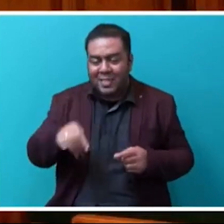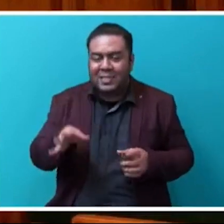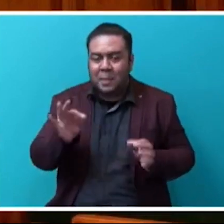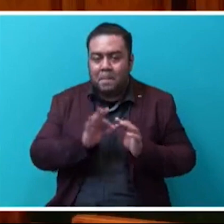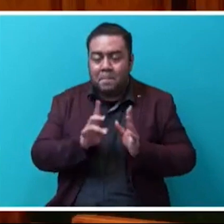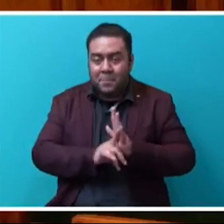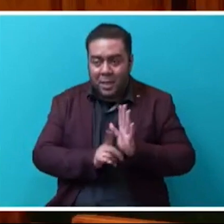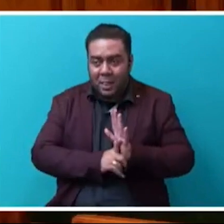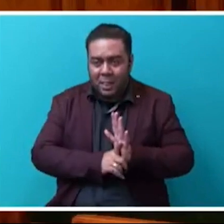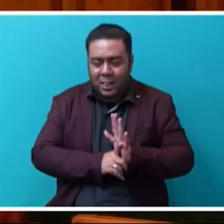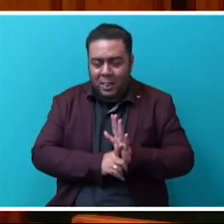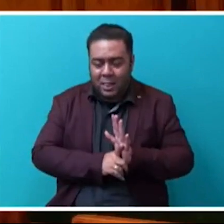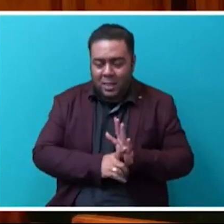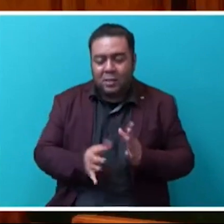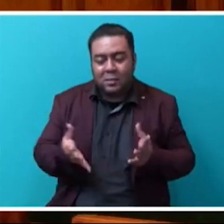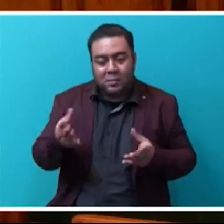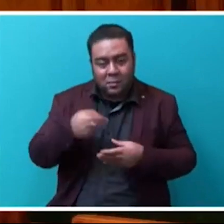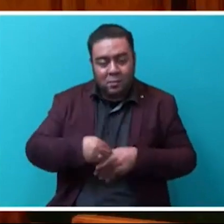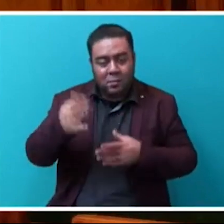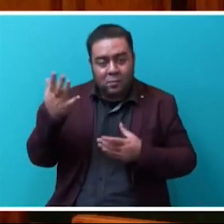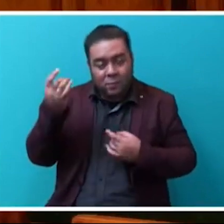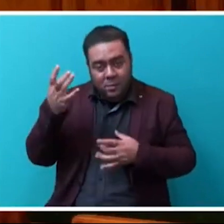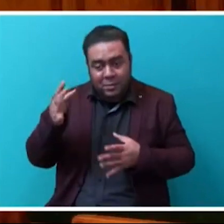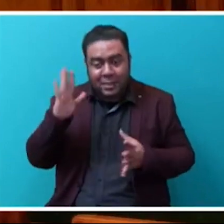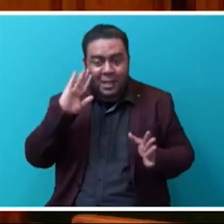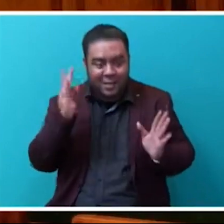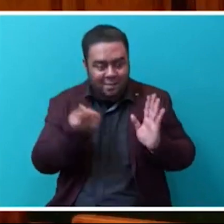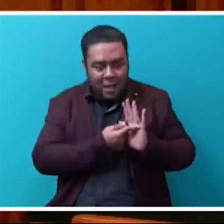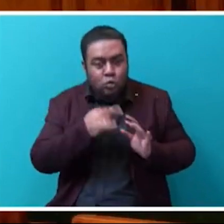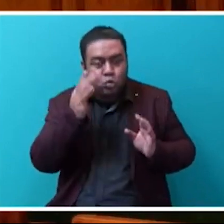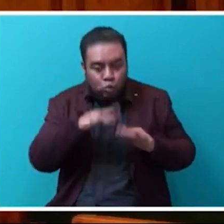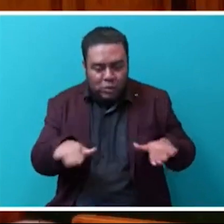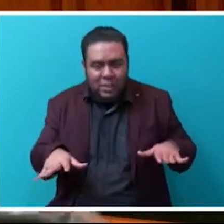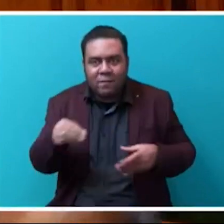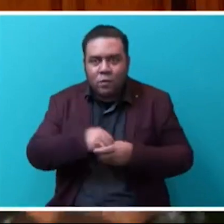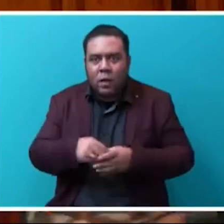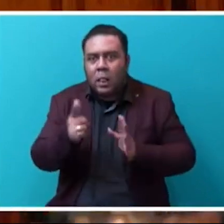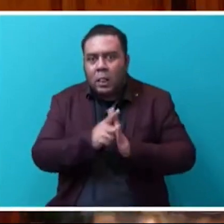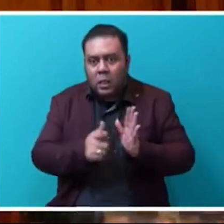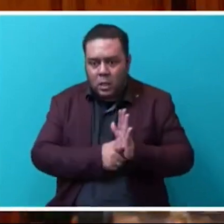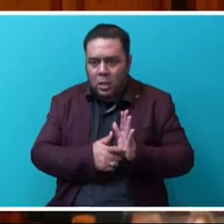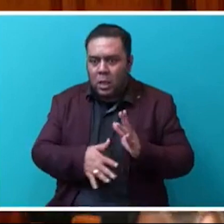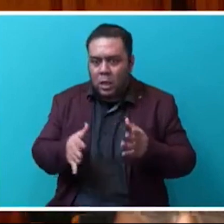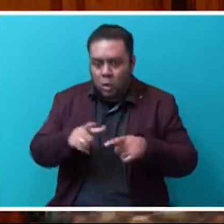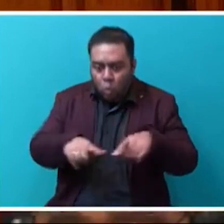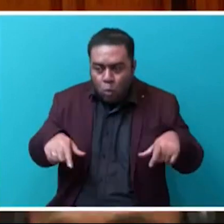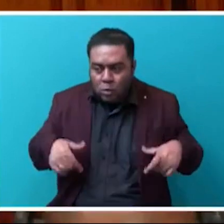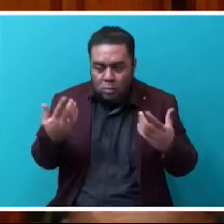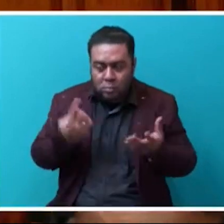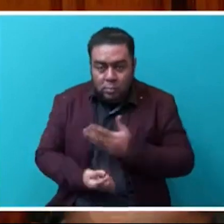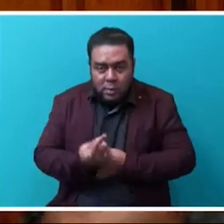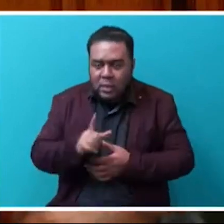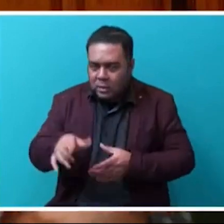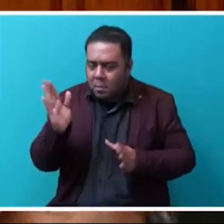prohibits the publication of information that identifies children involved in legal proceedings. This crucial measure